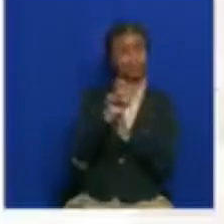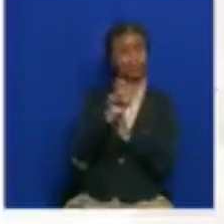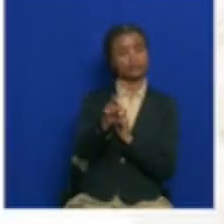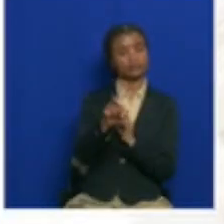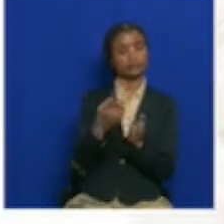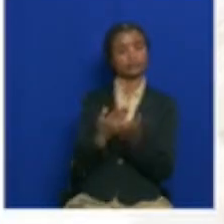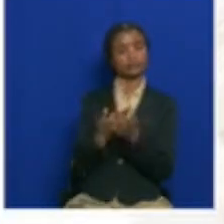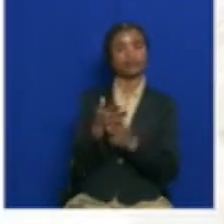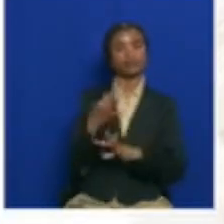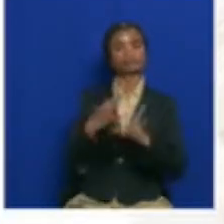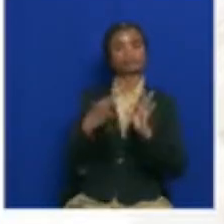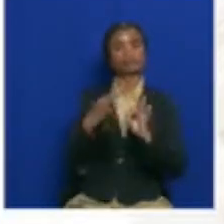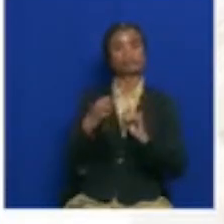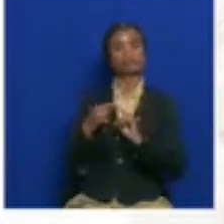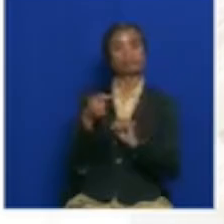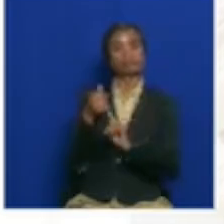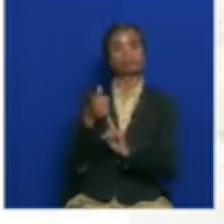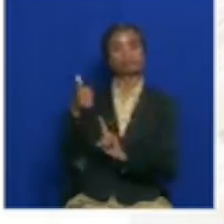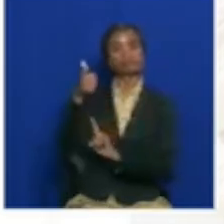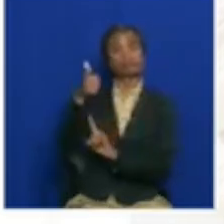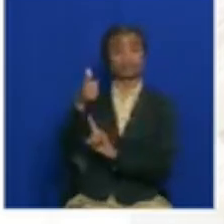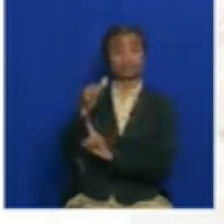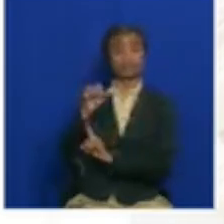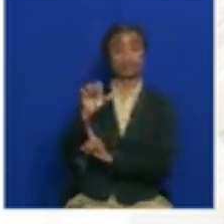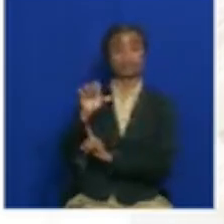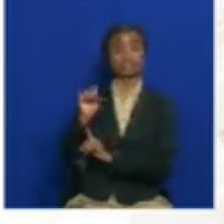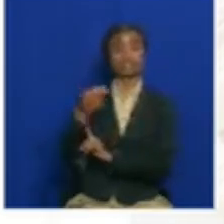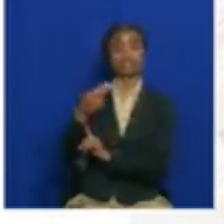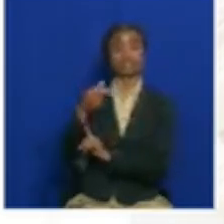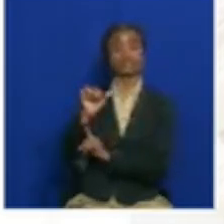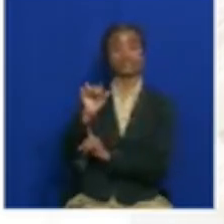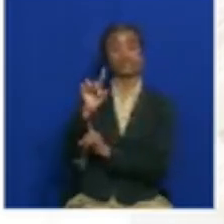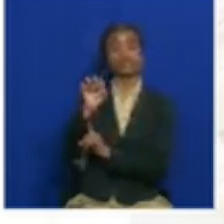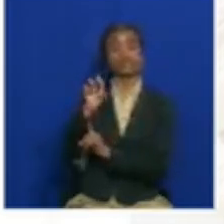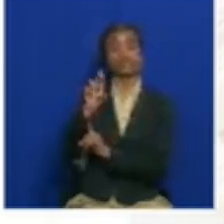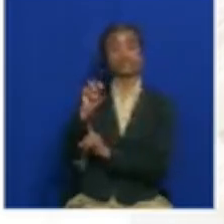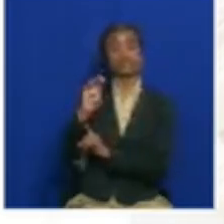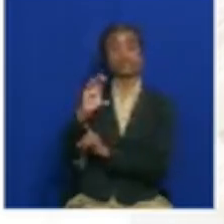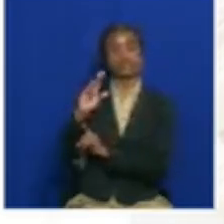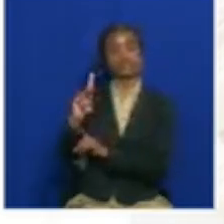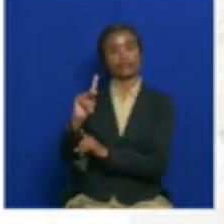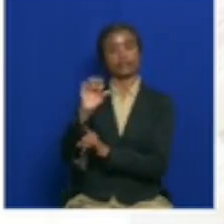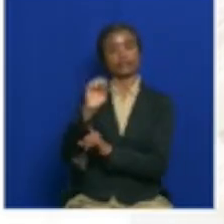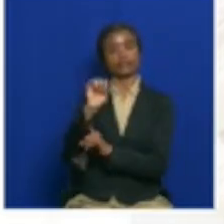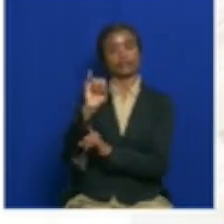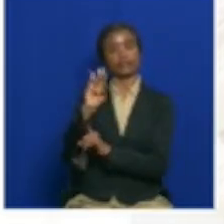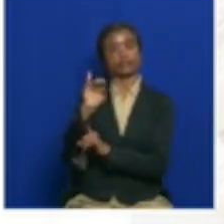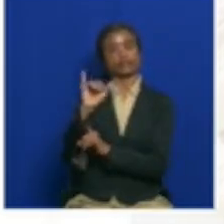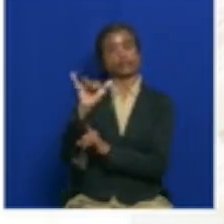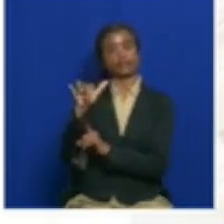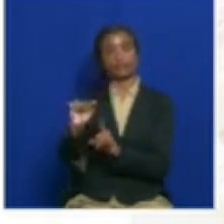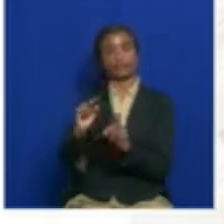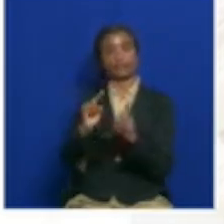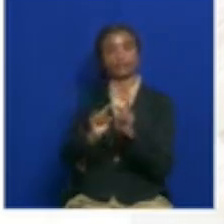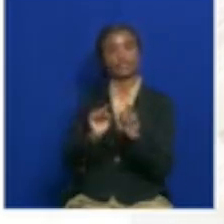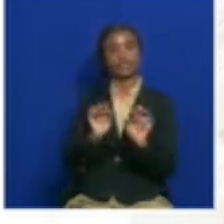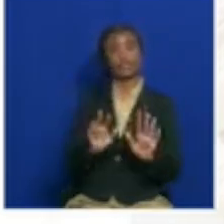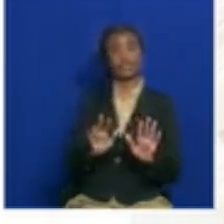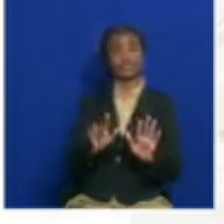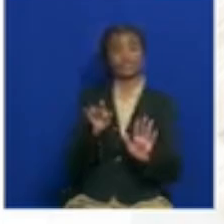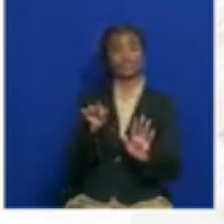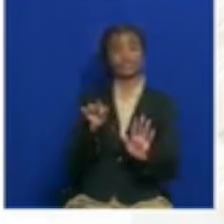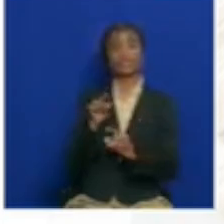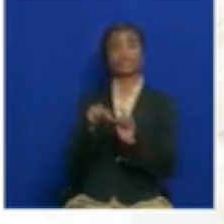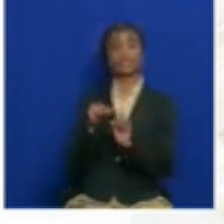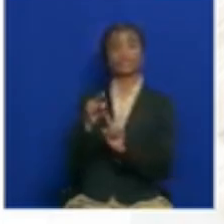Sibia. Item 8 requested the same of Lieutenant General Sintu Mule.